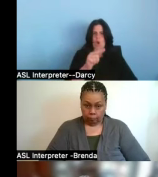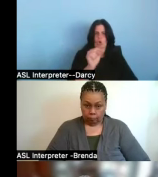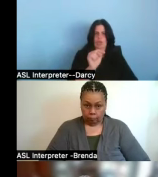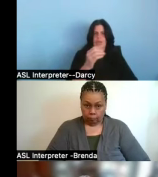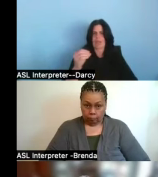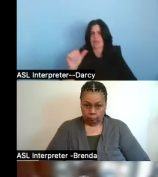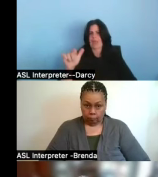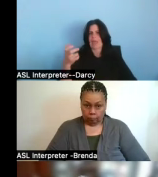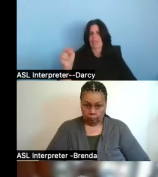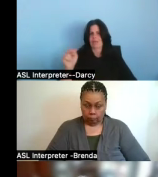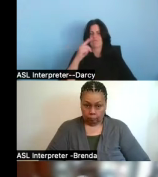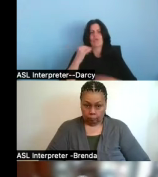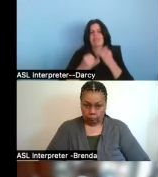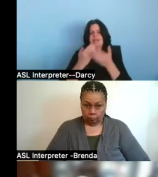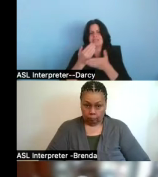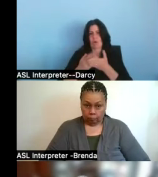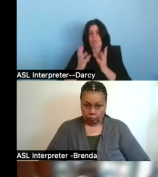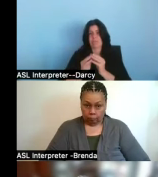this last part of our meeting.